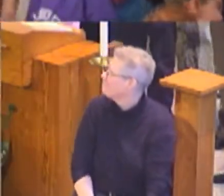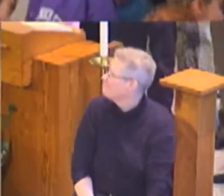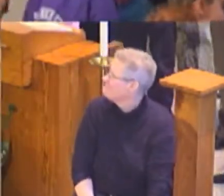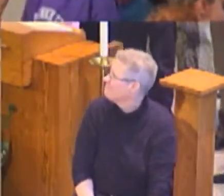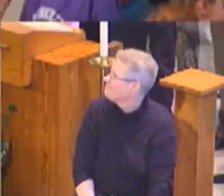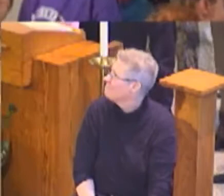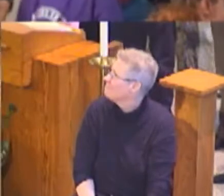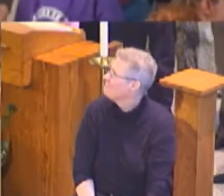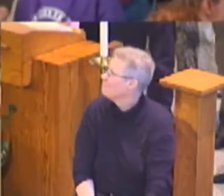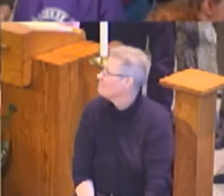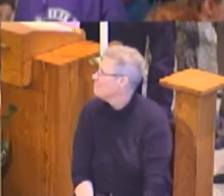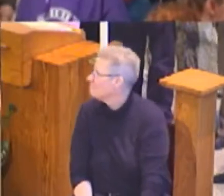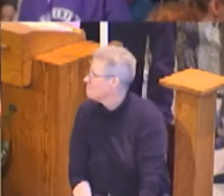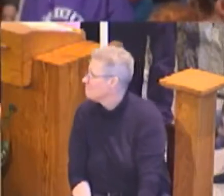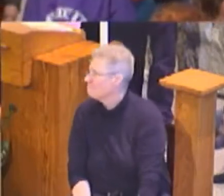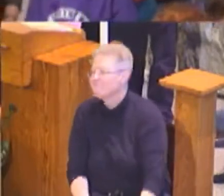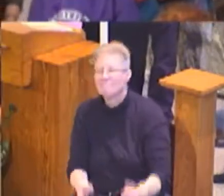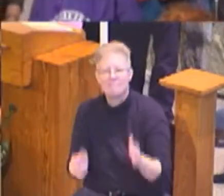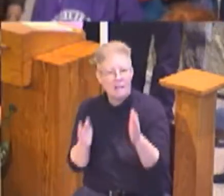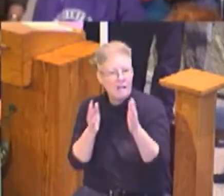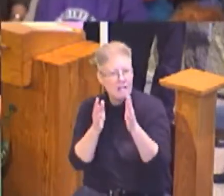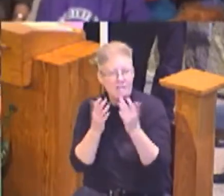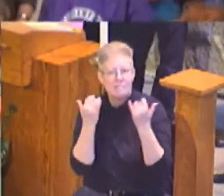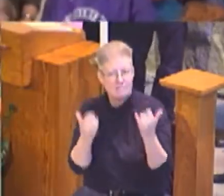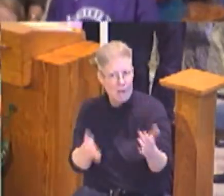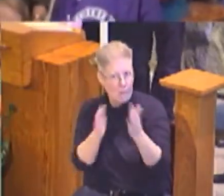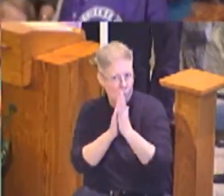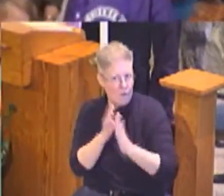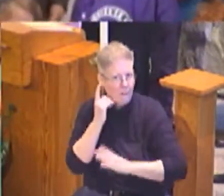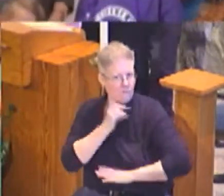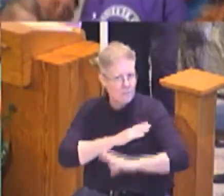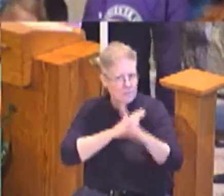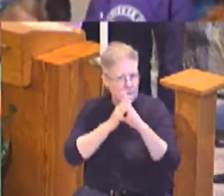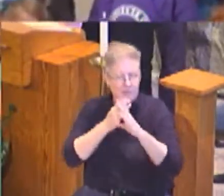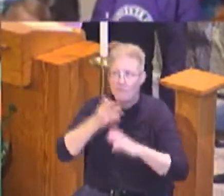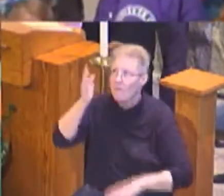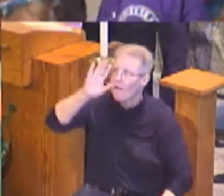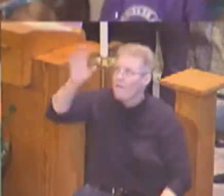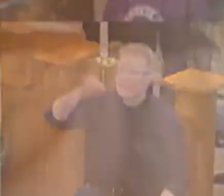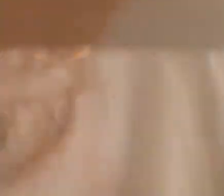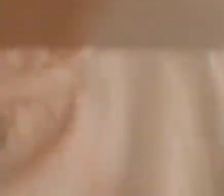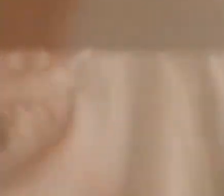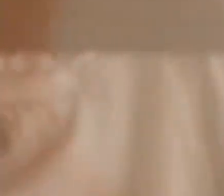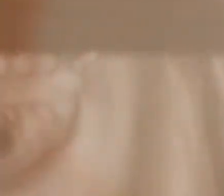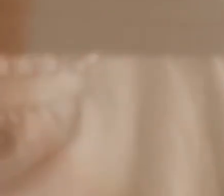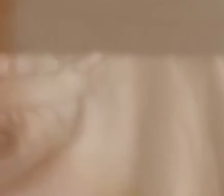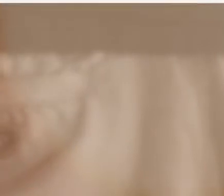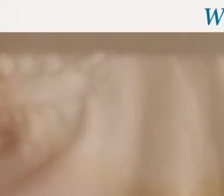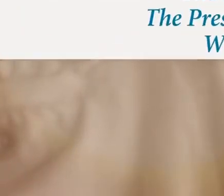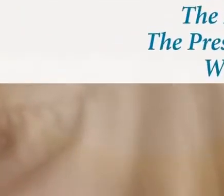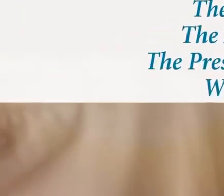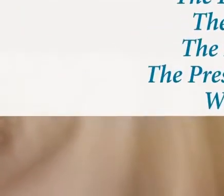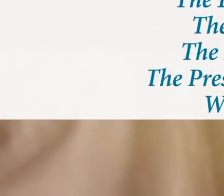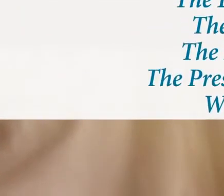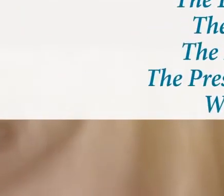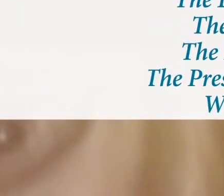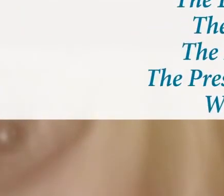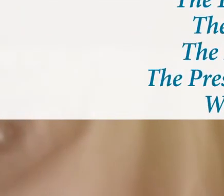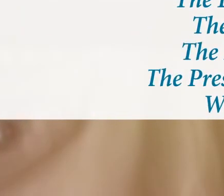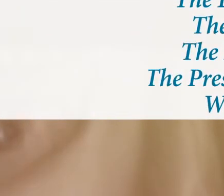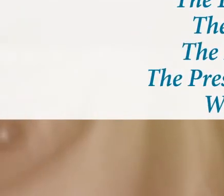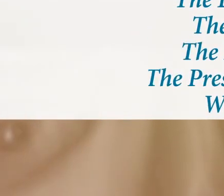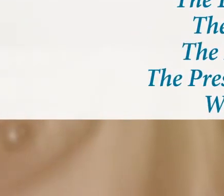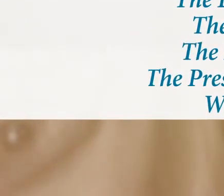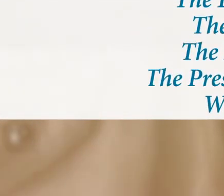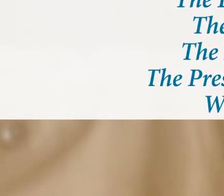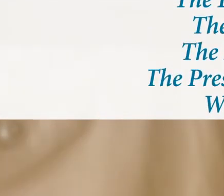Let us say our prayer for protection. The light of God surrounds us. The love of God enfolds us.